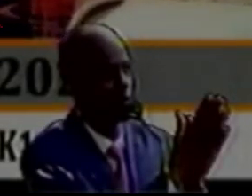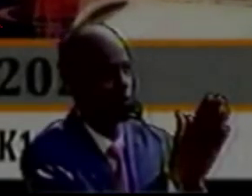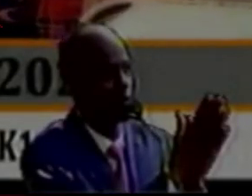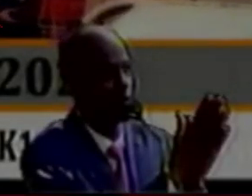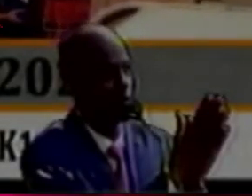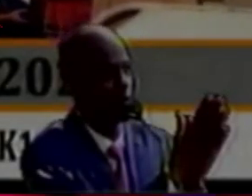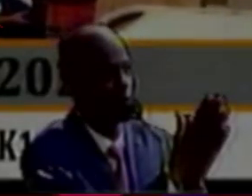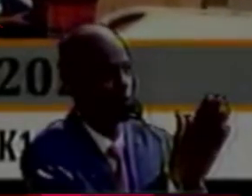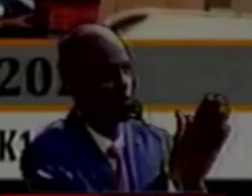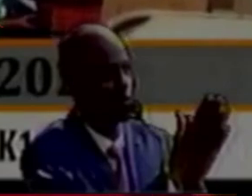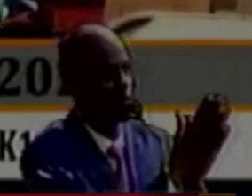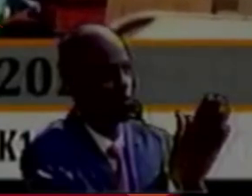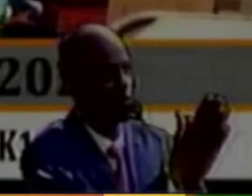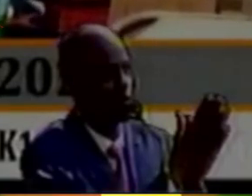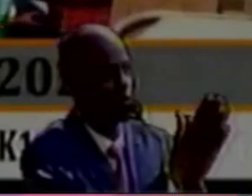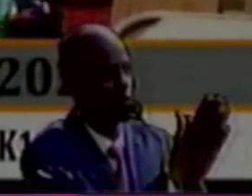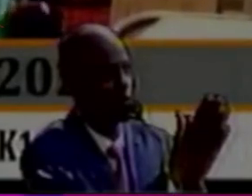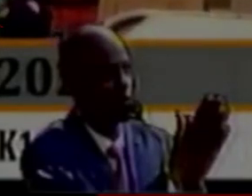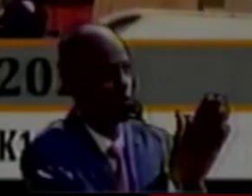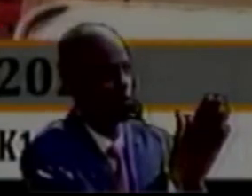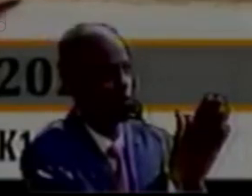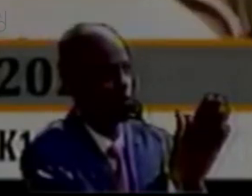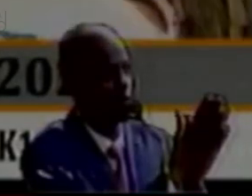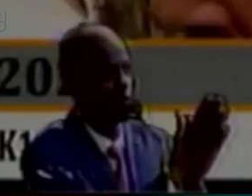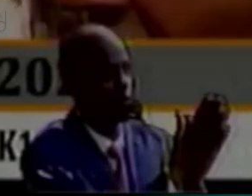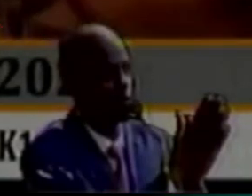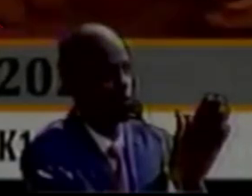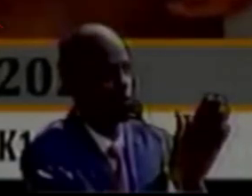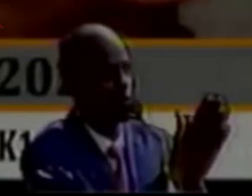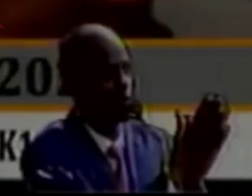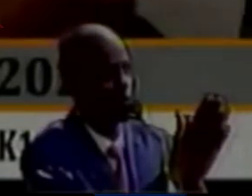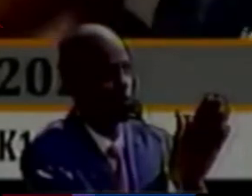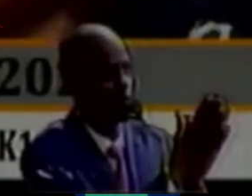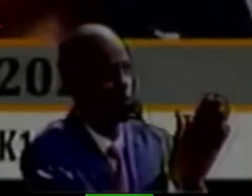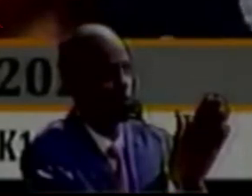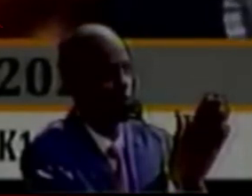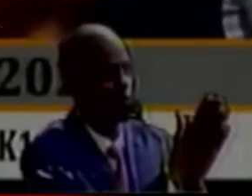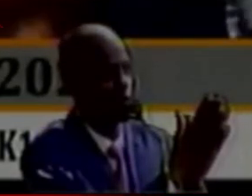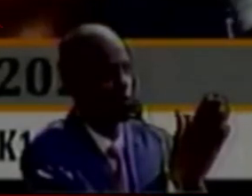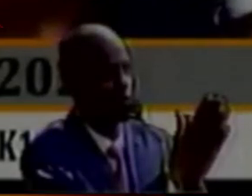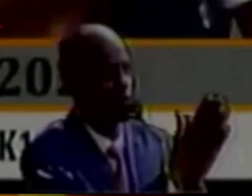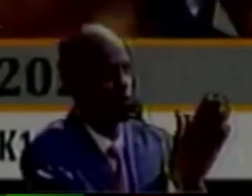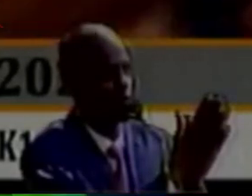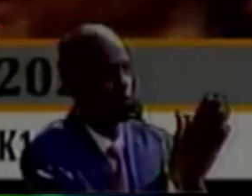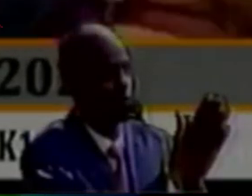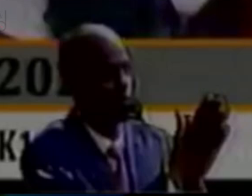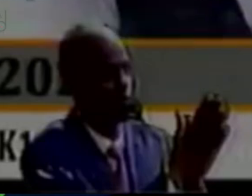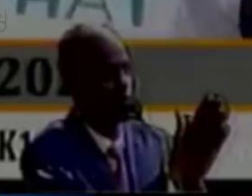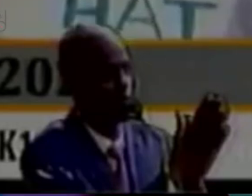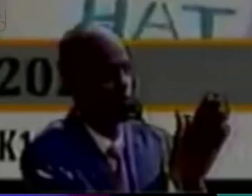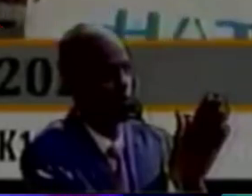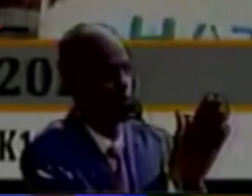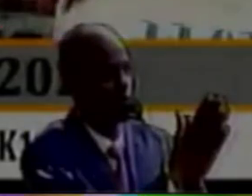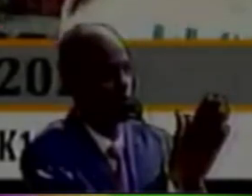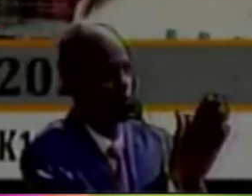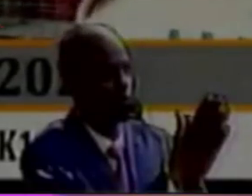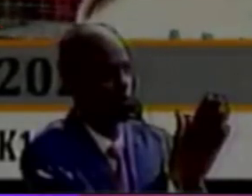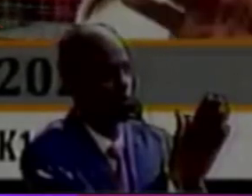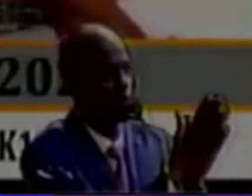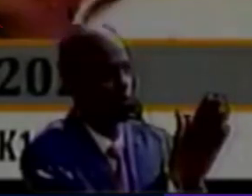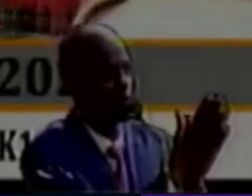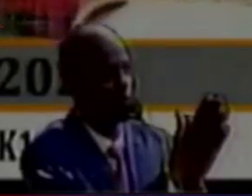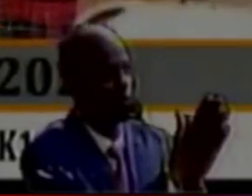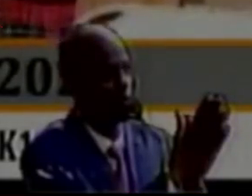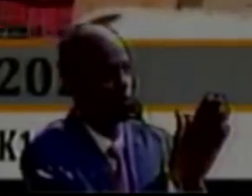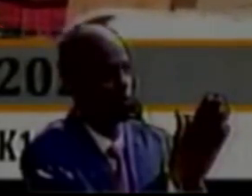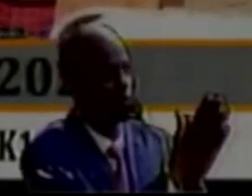toute madame qui a un problème avec accouchement. Would have to go all the way to Lake High, which is almost an hour. Oui, il est supposé pour aller au CAI qui est à peu